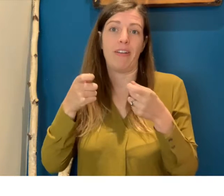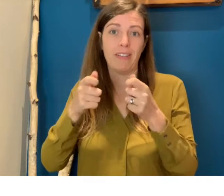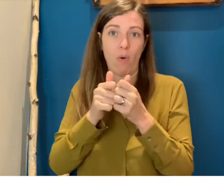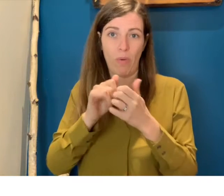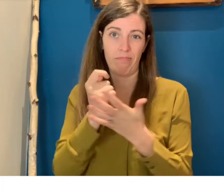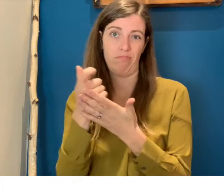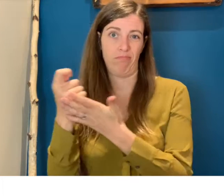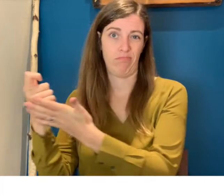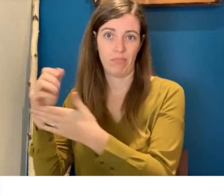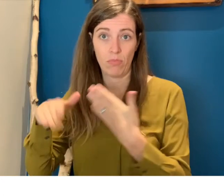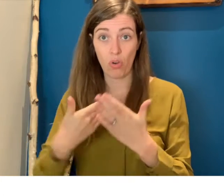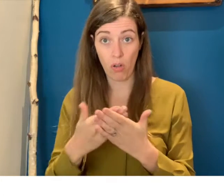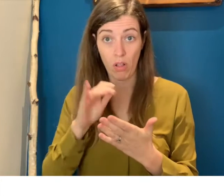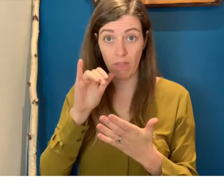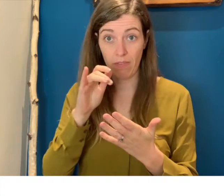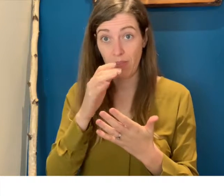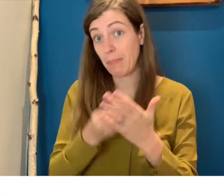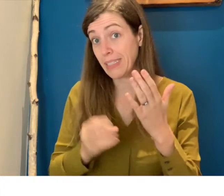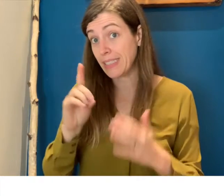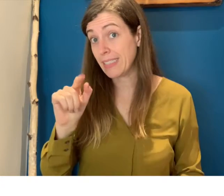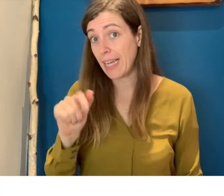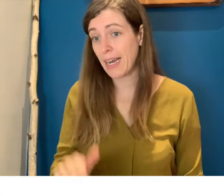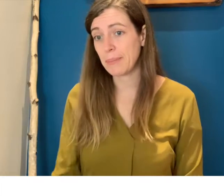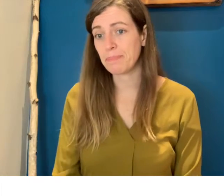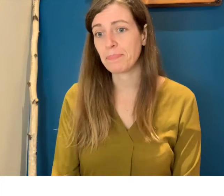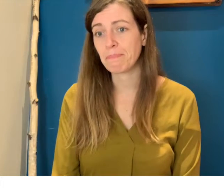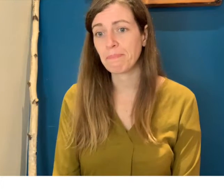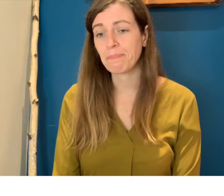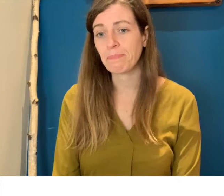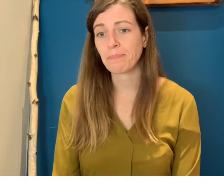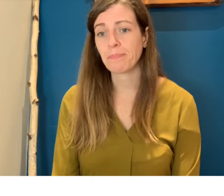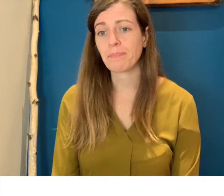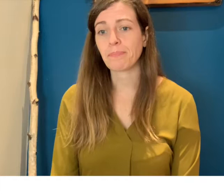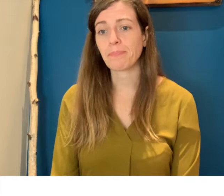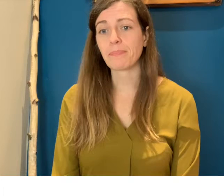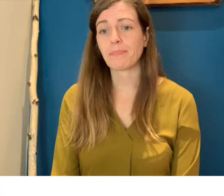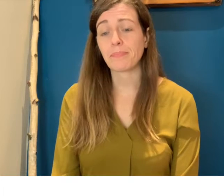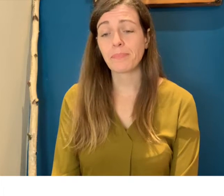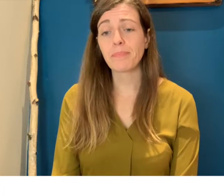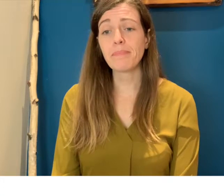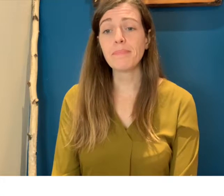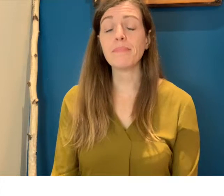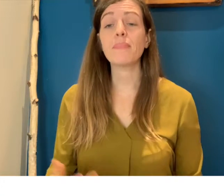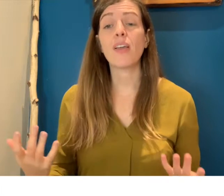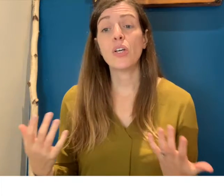the missing data has been dealt with, and all of those rows have been removed.